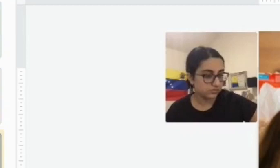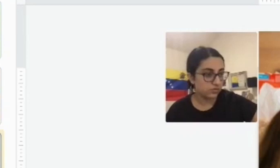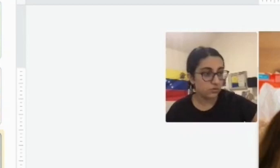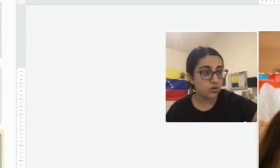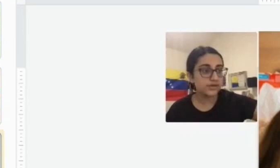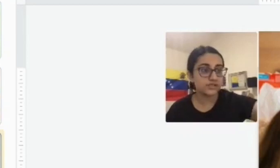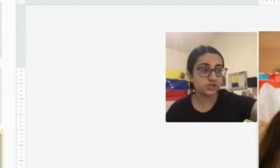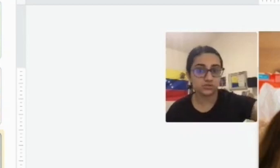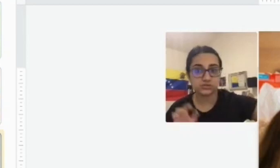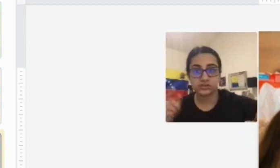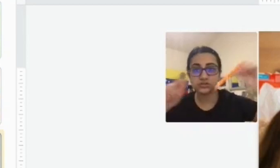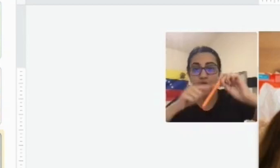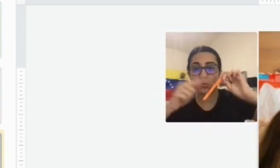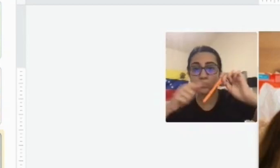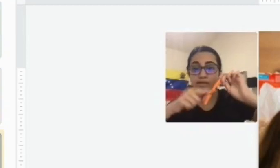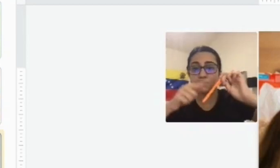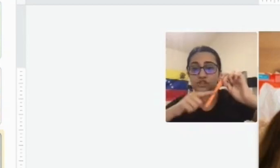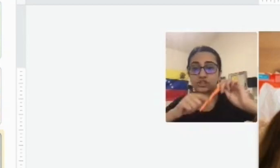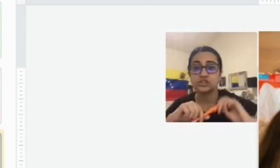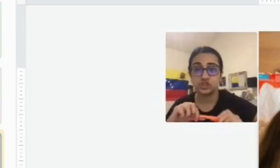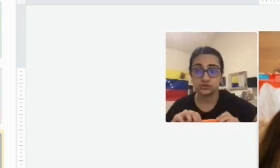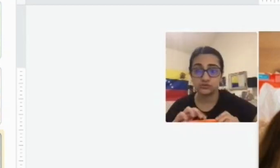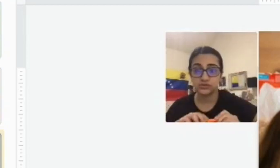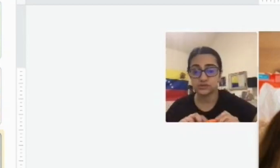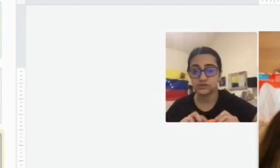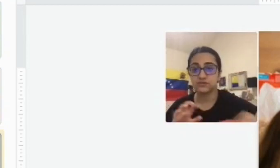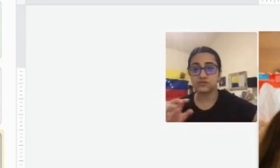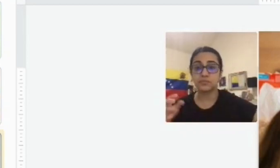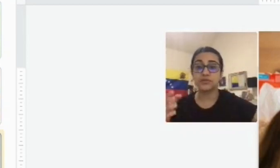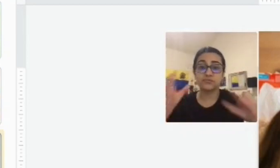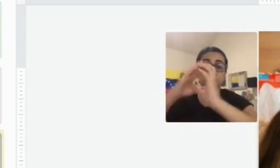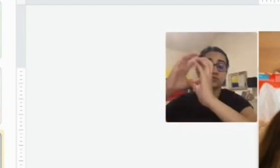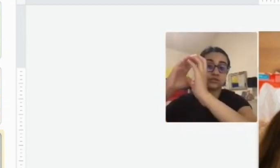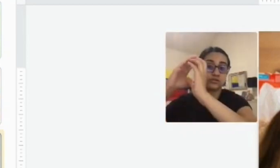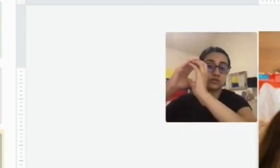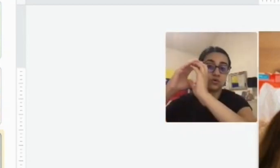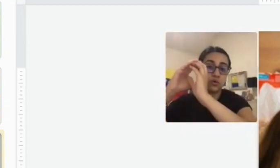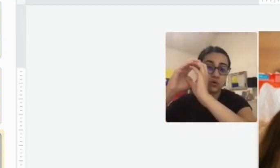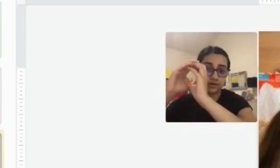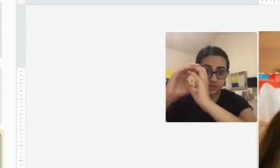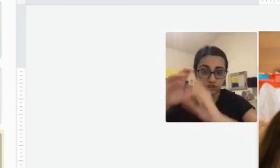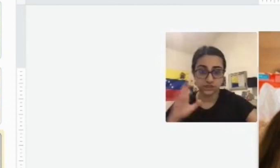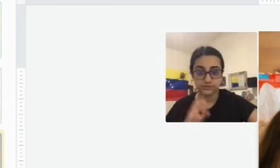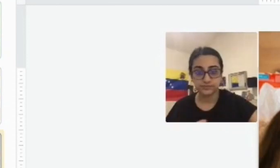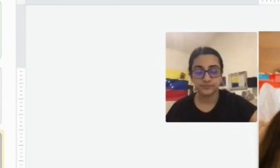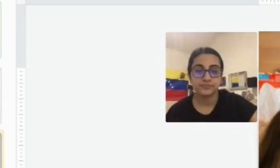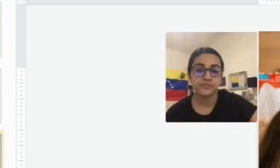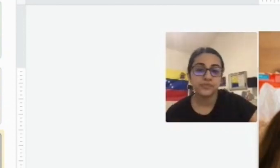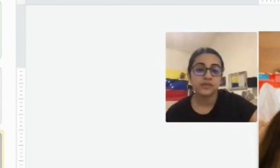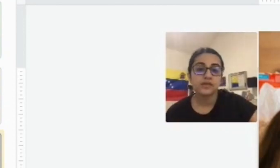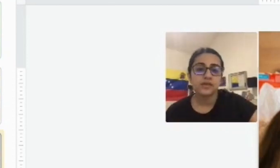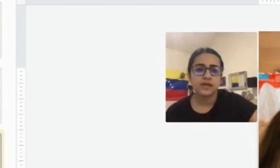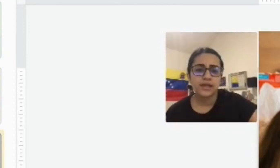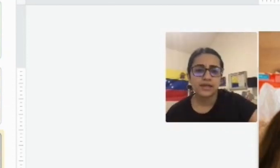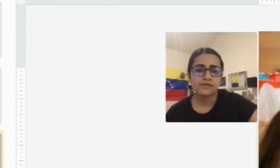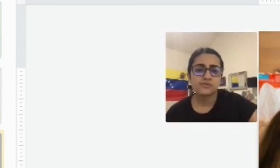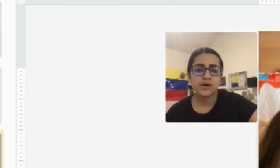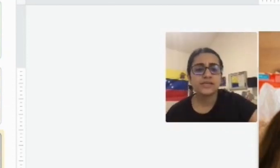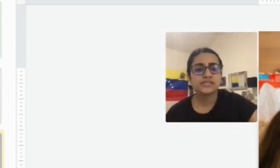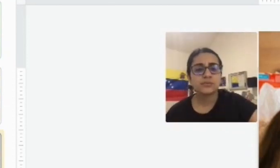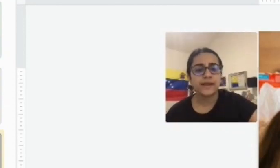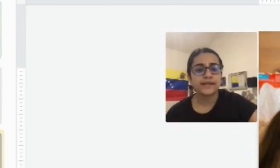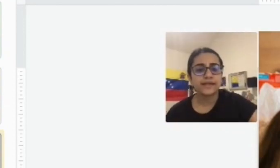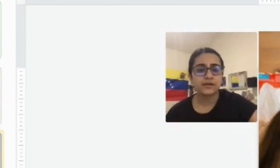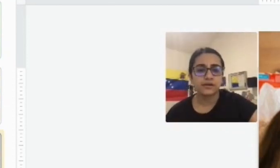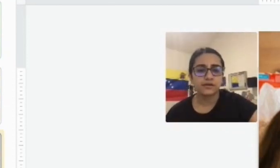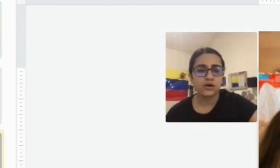juice. Orange juice. Orange juice from the fruit. Orange. And